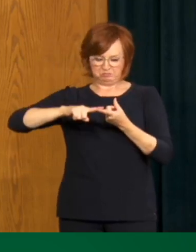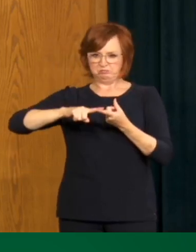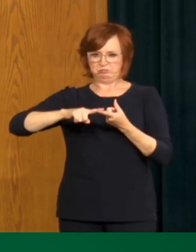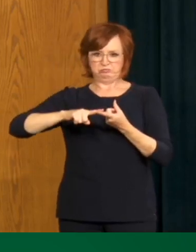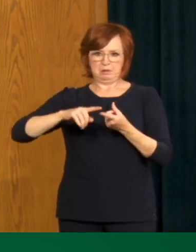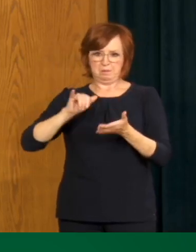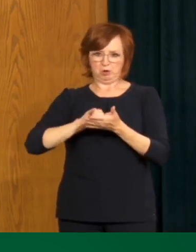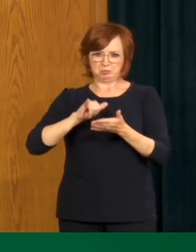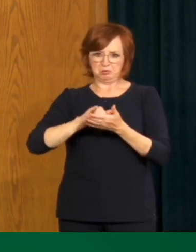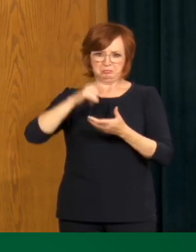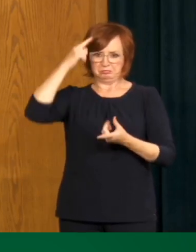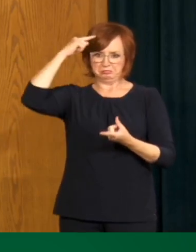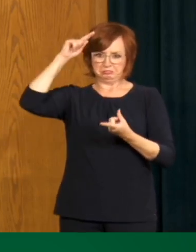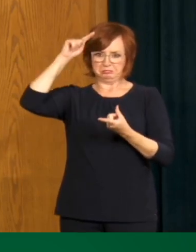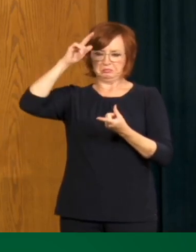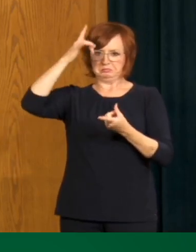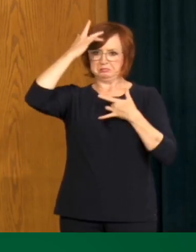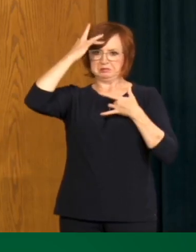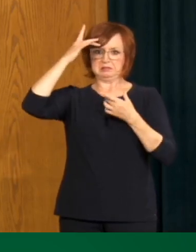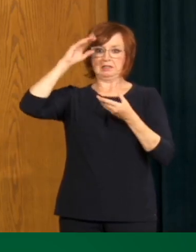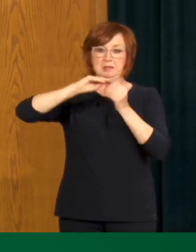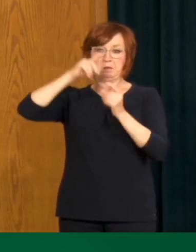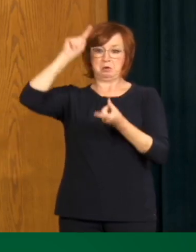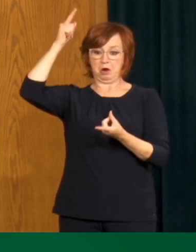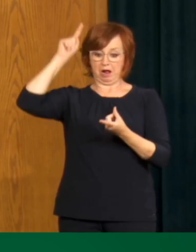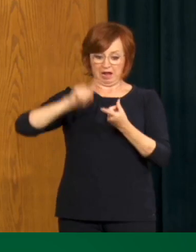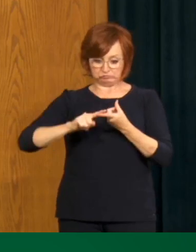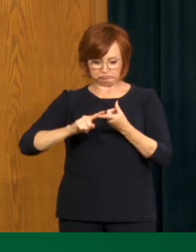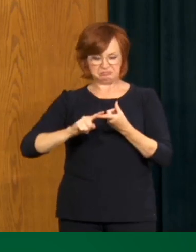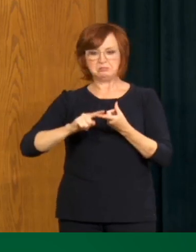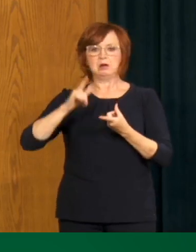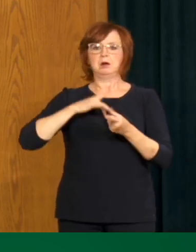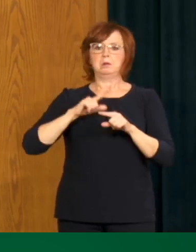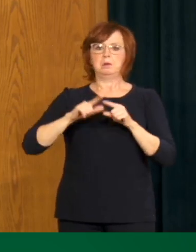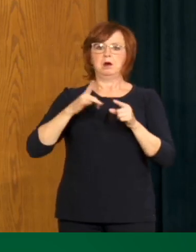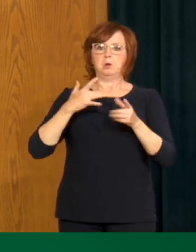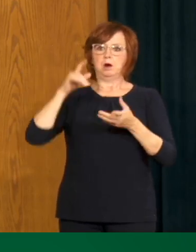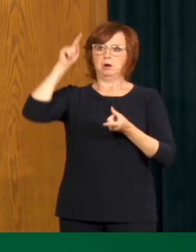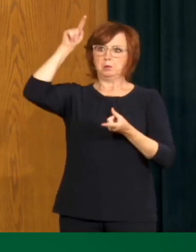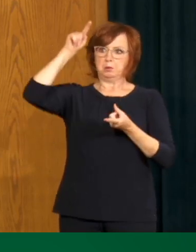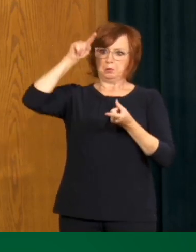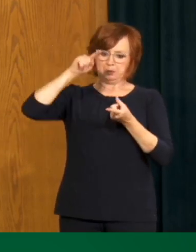goal. But to flatten the curve so that we can ensure that whatever